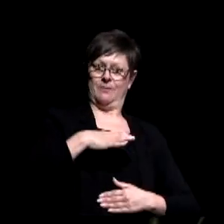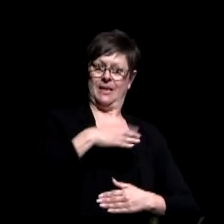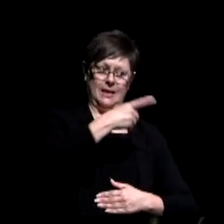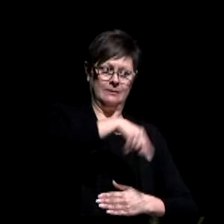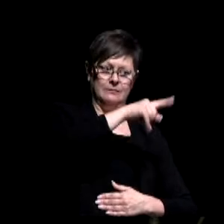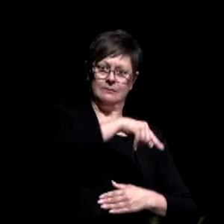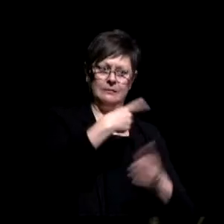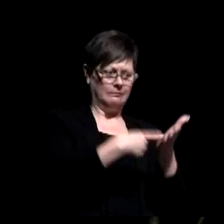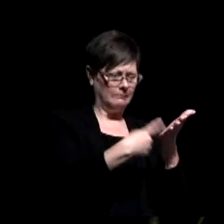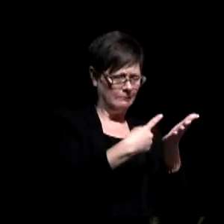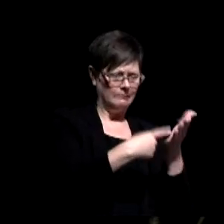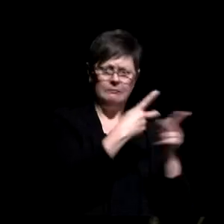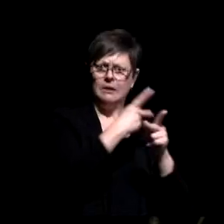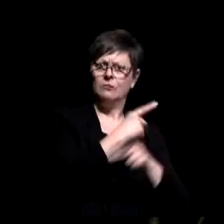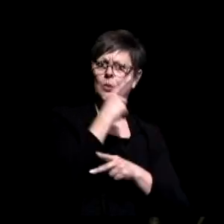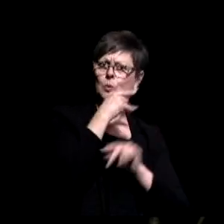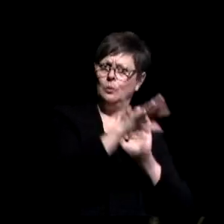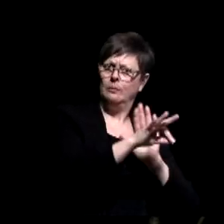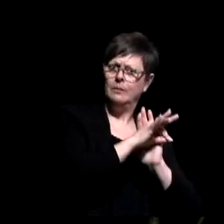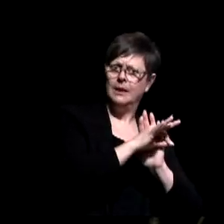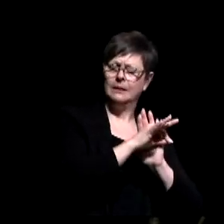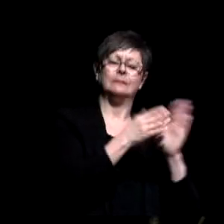reviewing and considering this year's nominees.